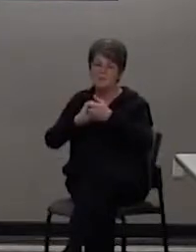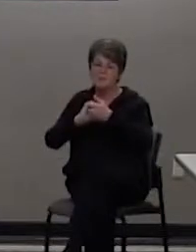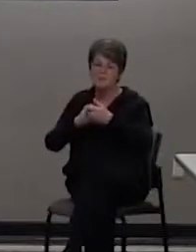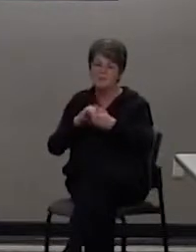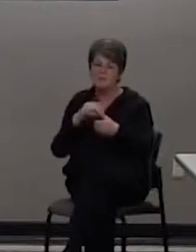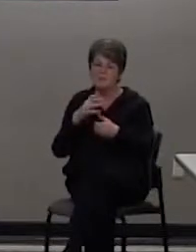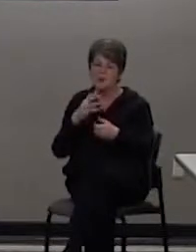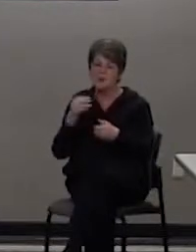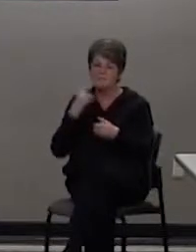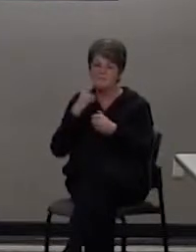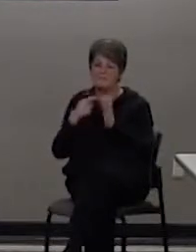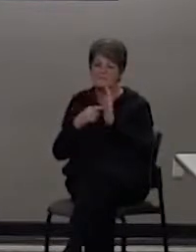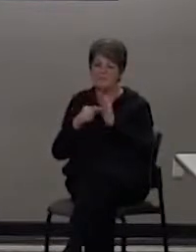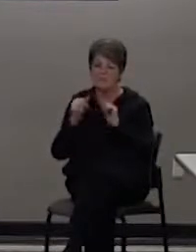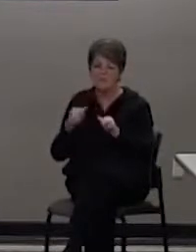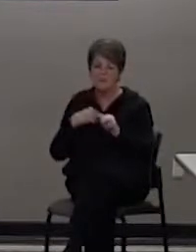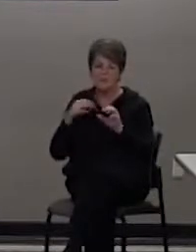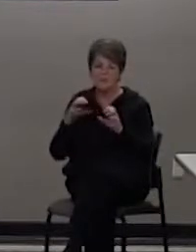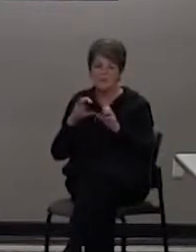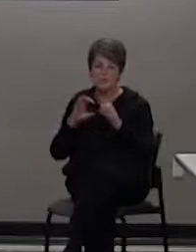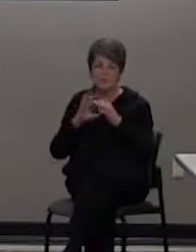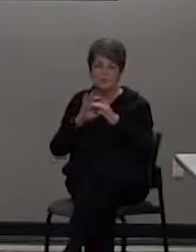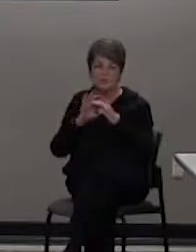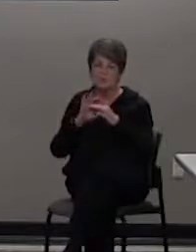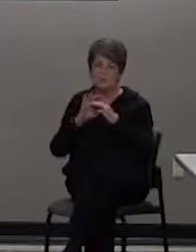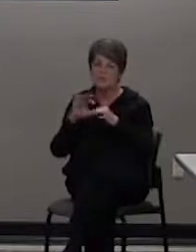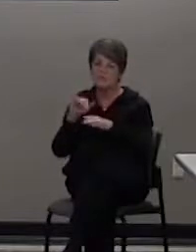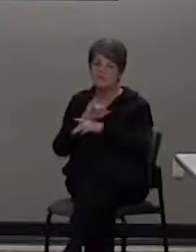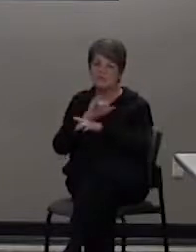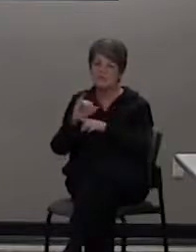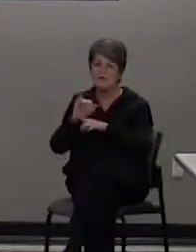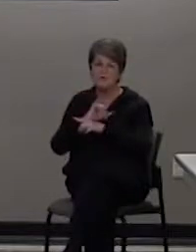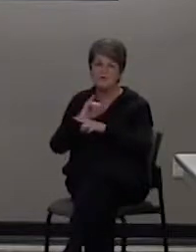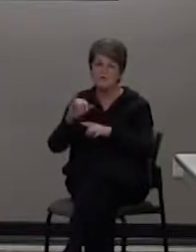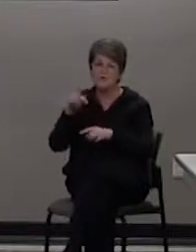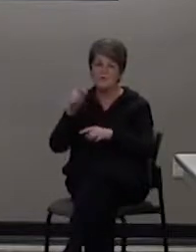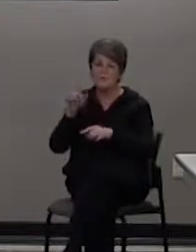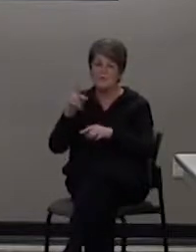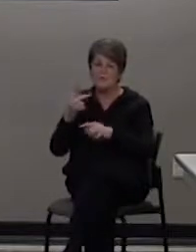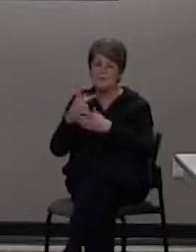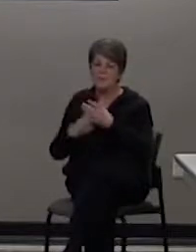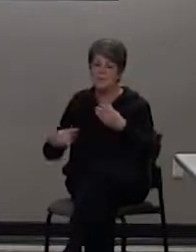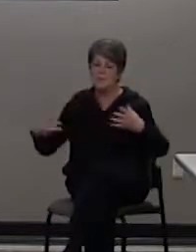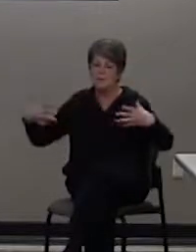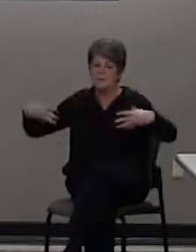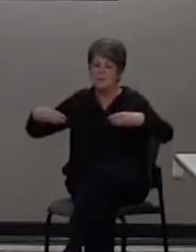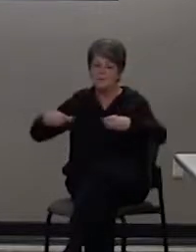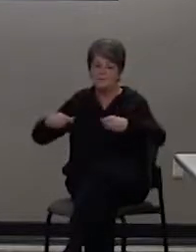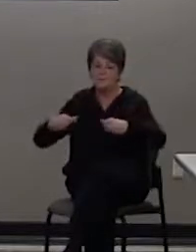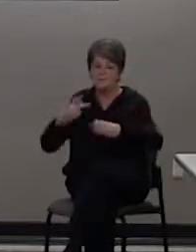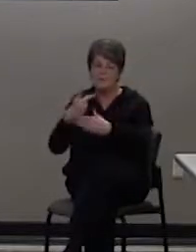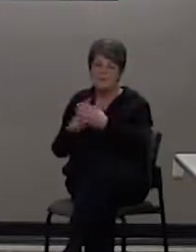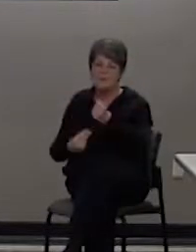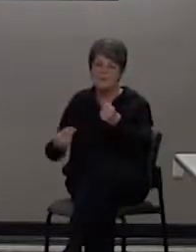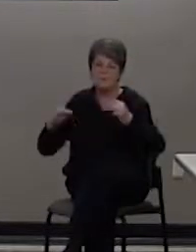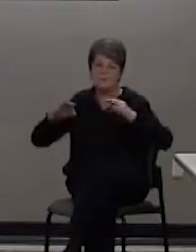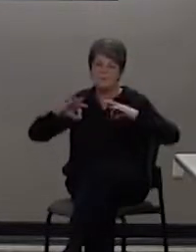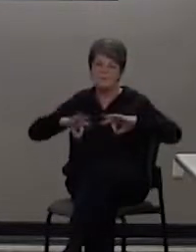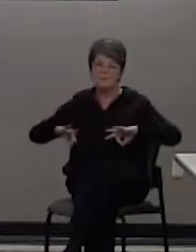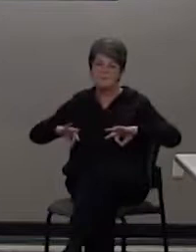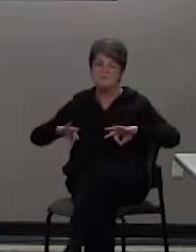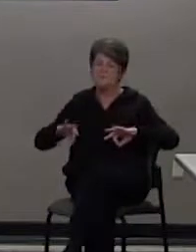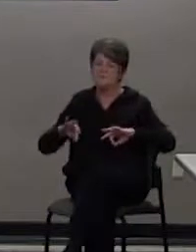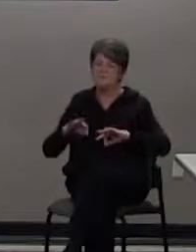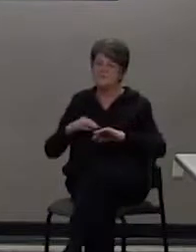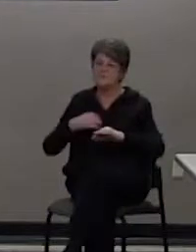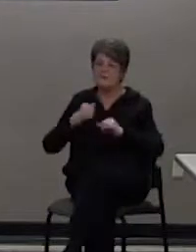And for example, can we do a joint industrial park where we both invest in the strategy and we both reap the benefits? There,